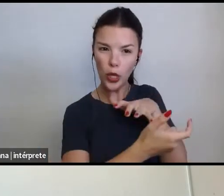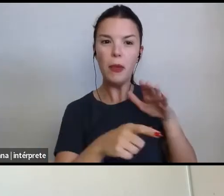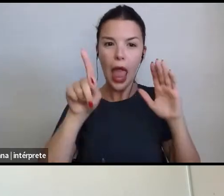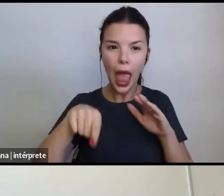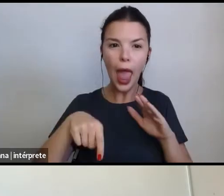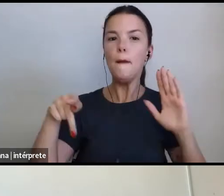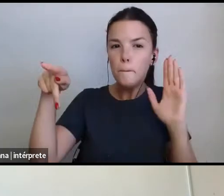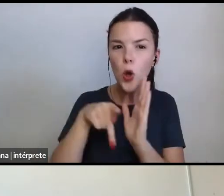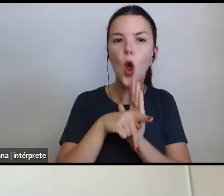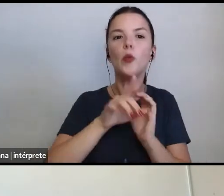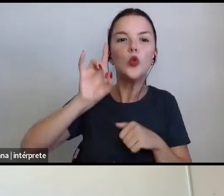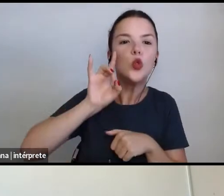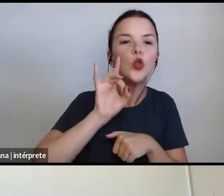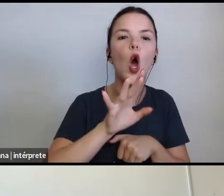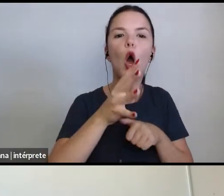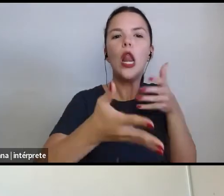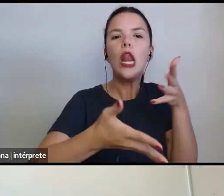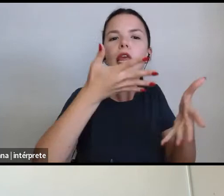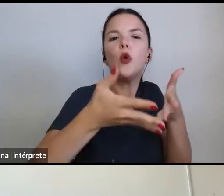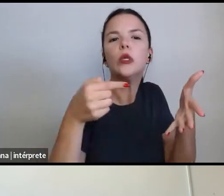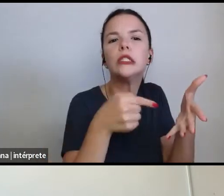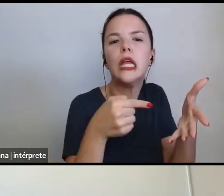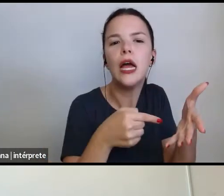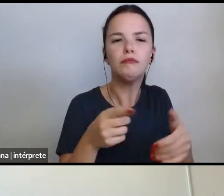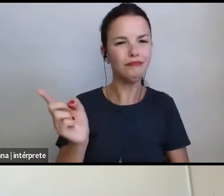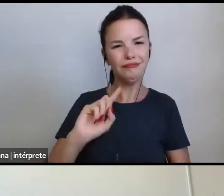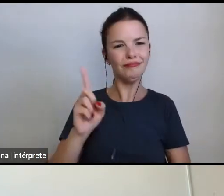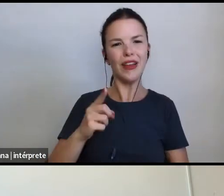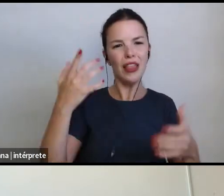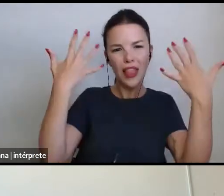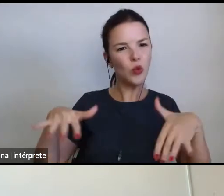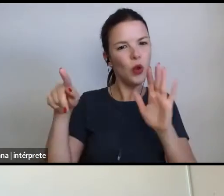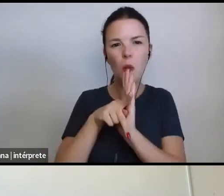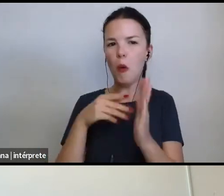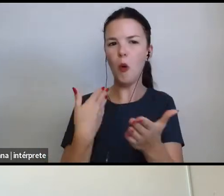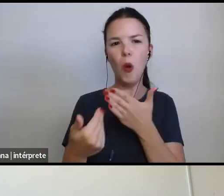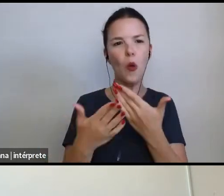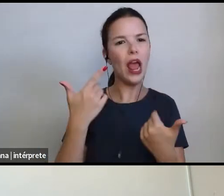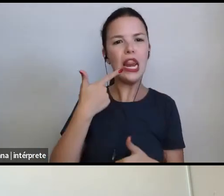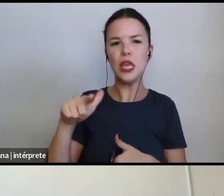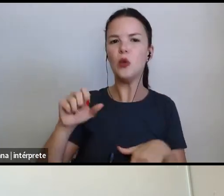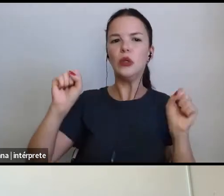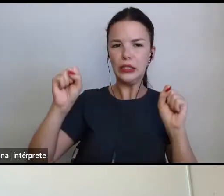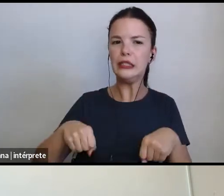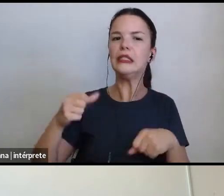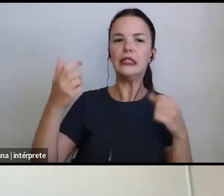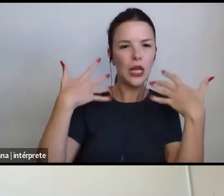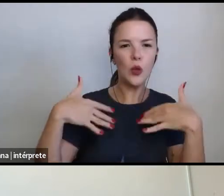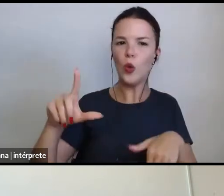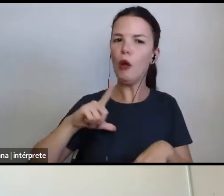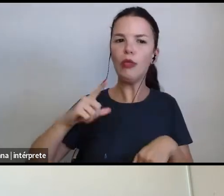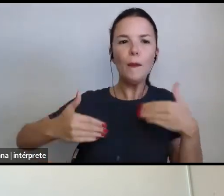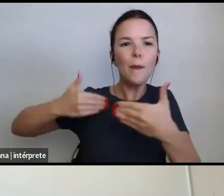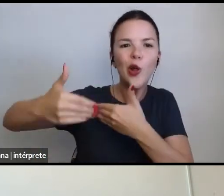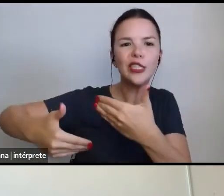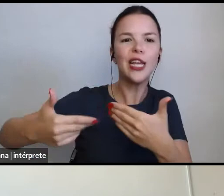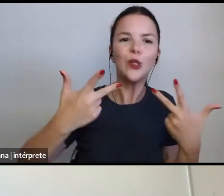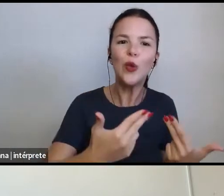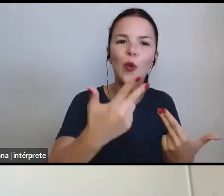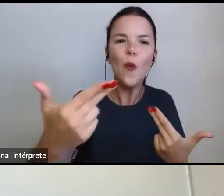That's a natural process that probably is